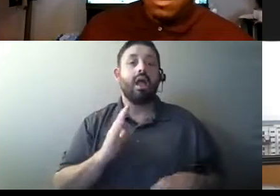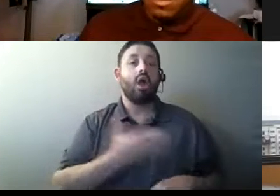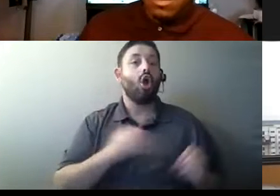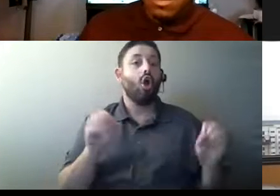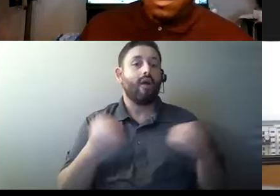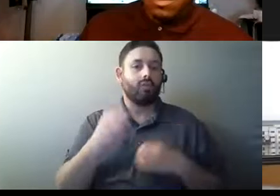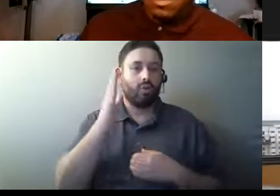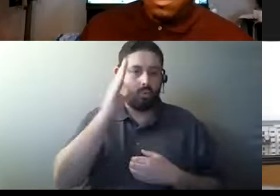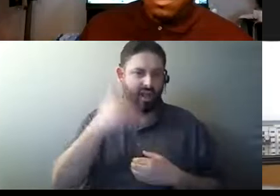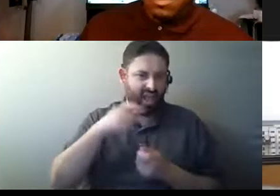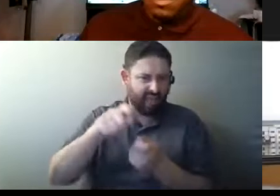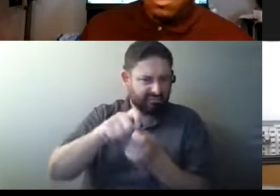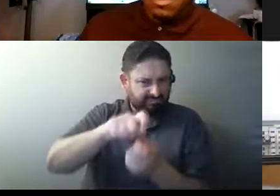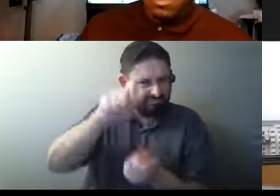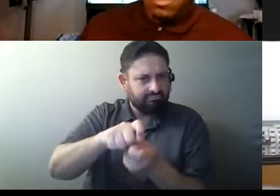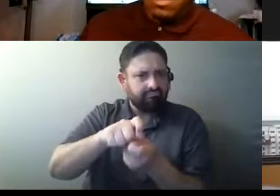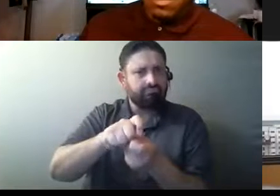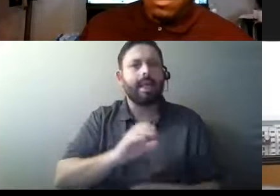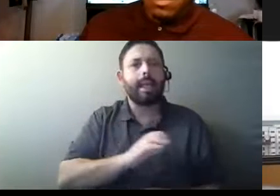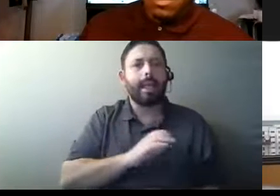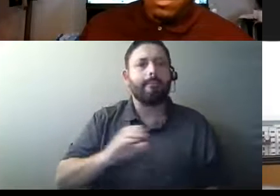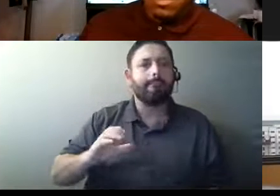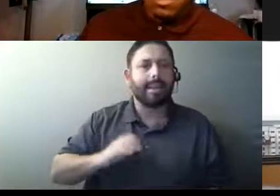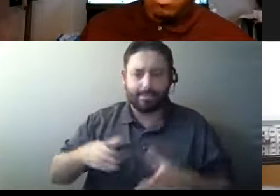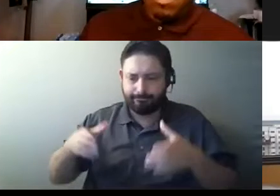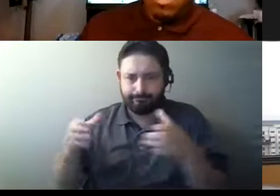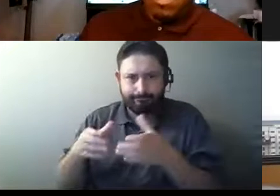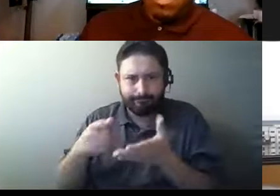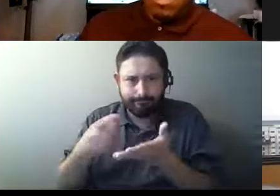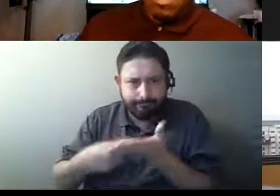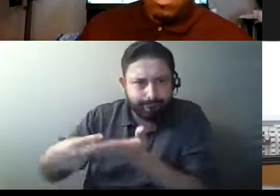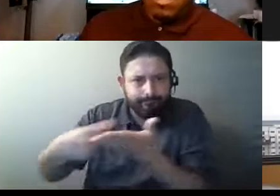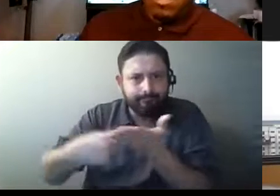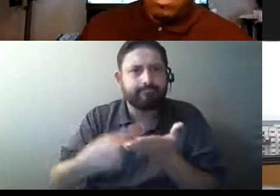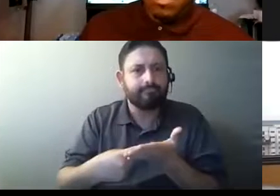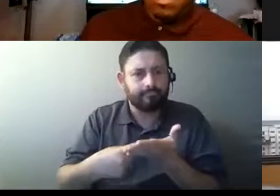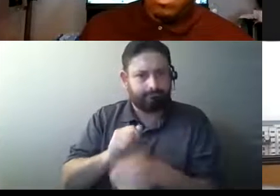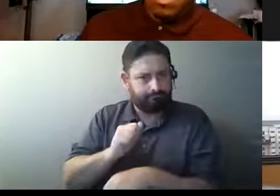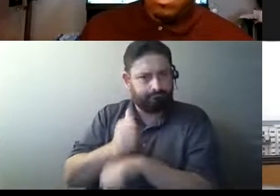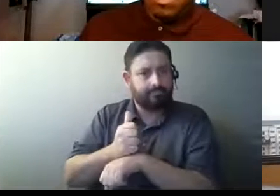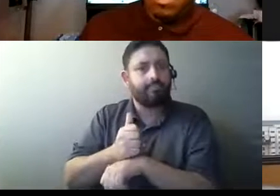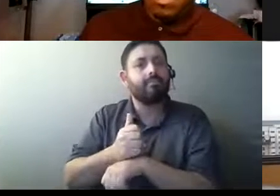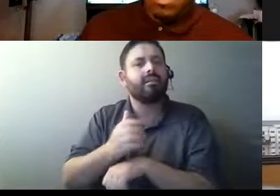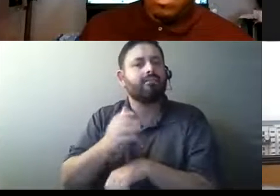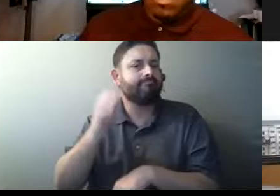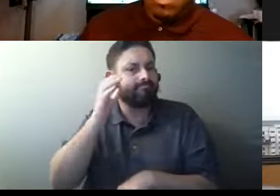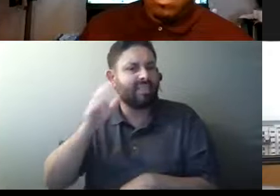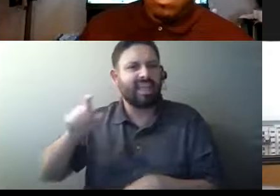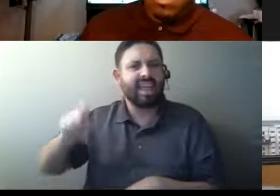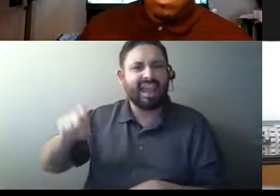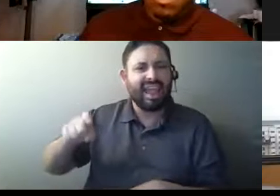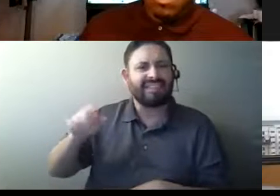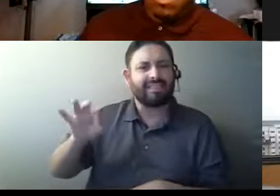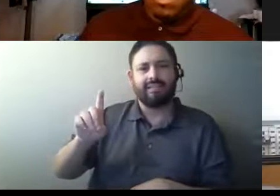have a specific committee formed on disability and the needs of the community of the